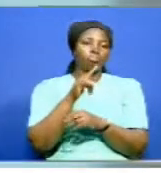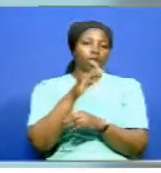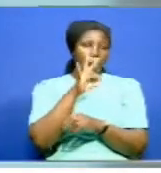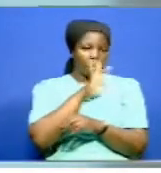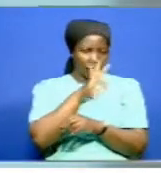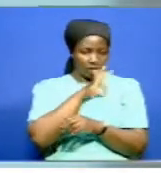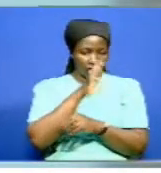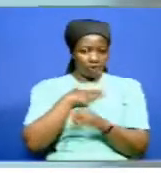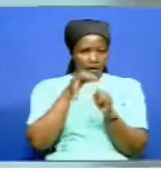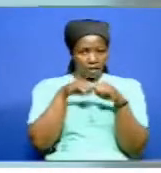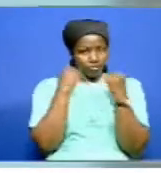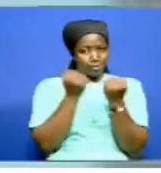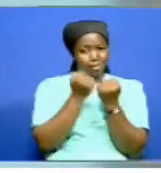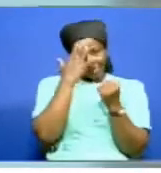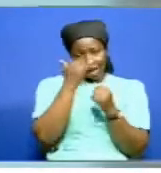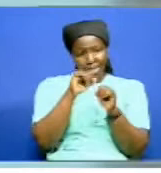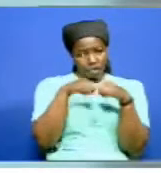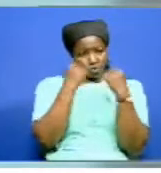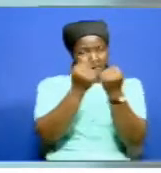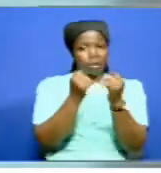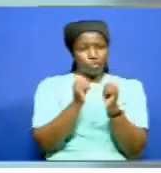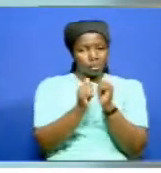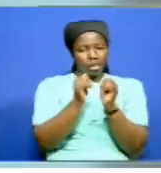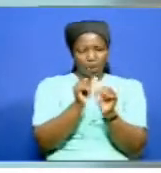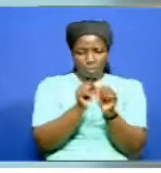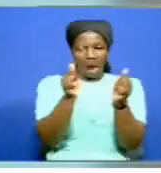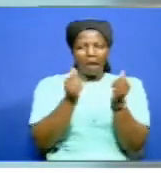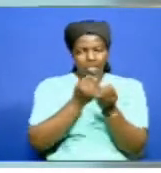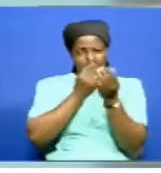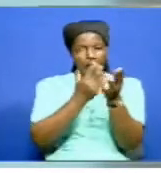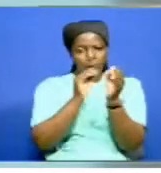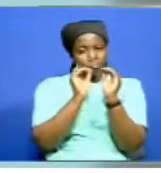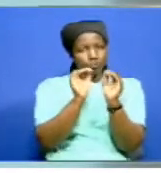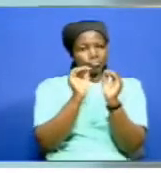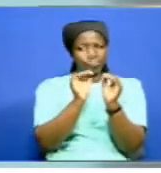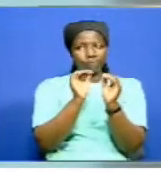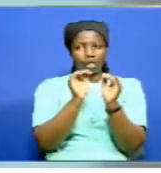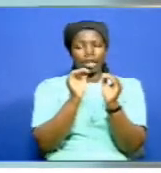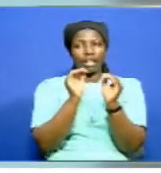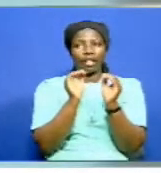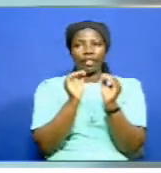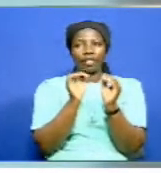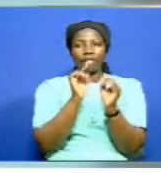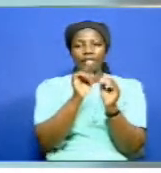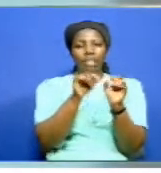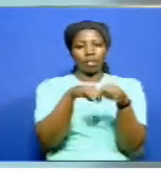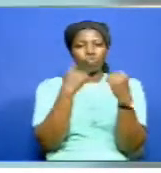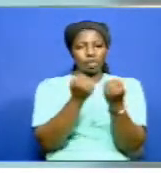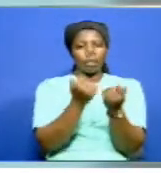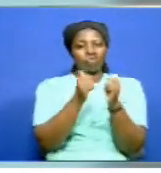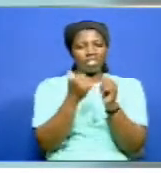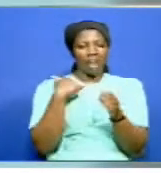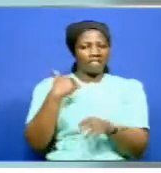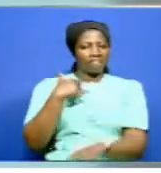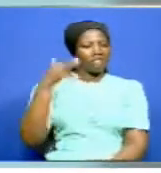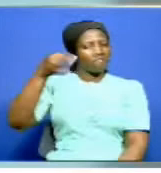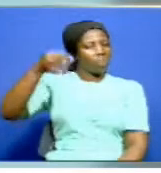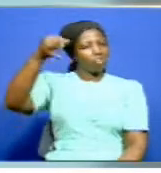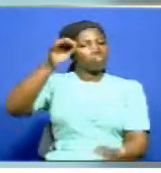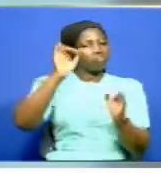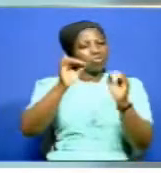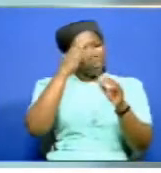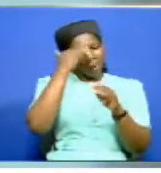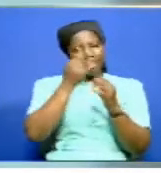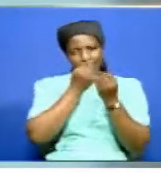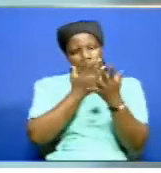society, because a society that is not well informed is a society that has no future, because information